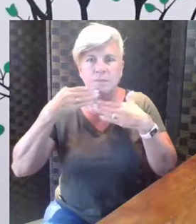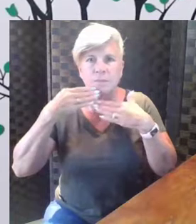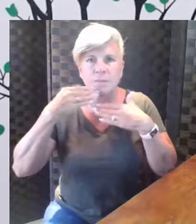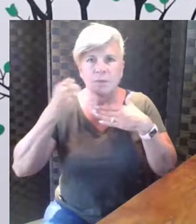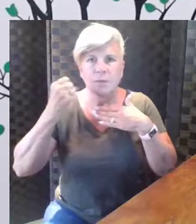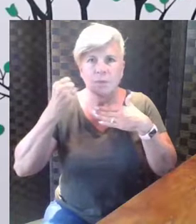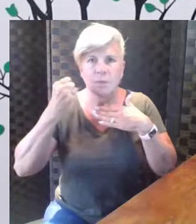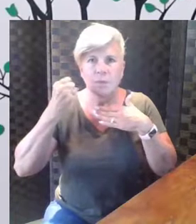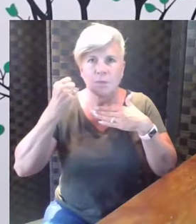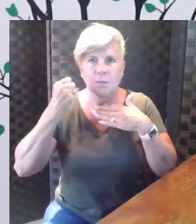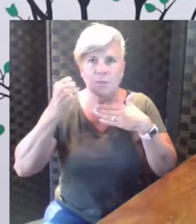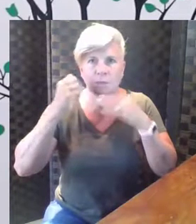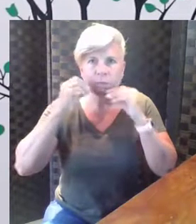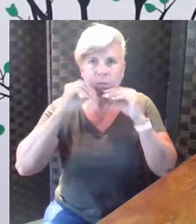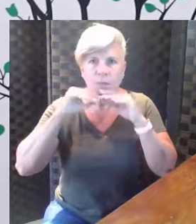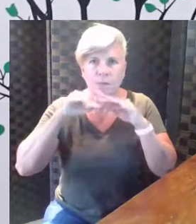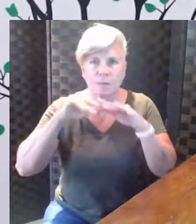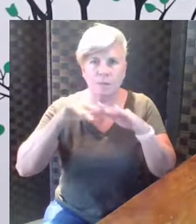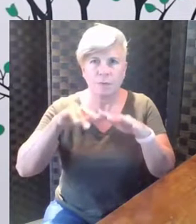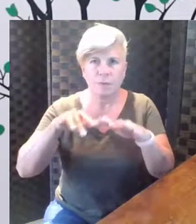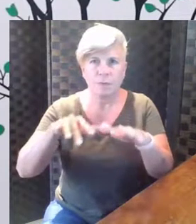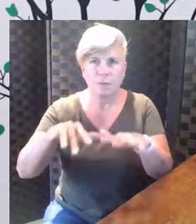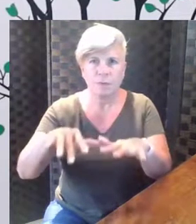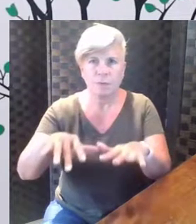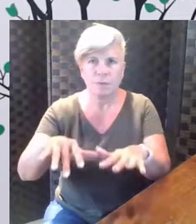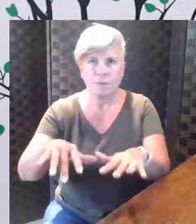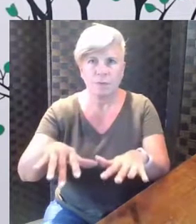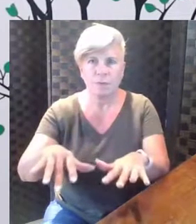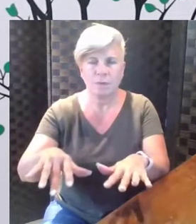Hold it for a second. Breathe out through your mouth.